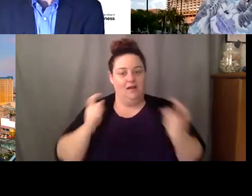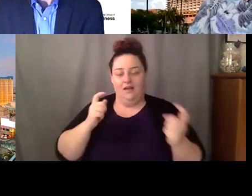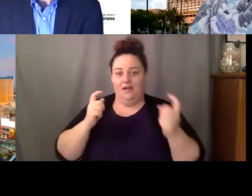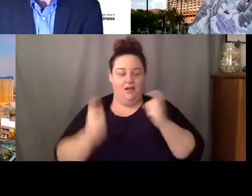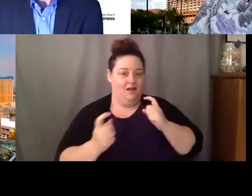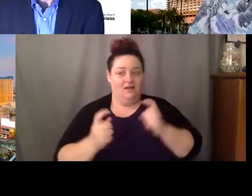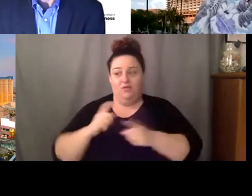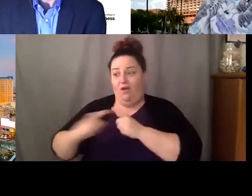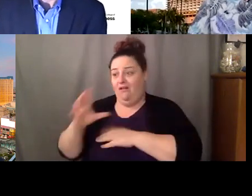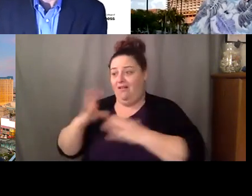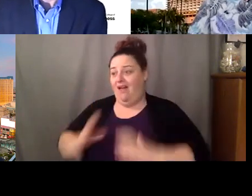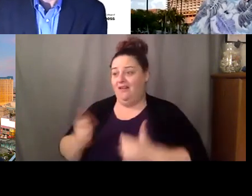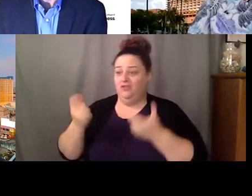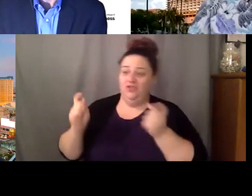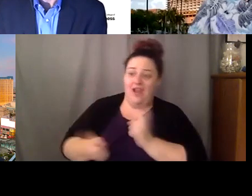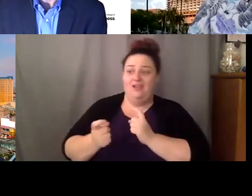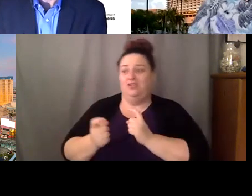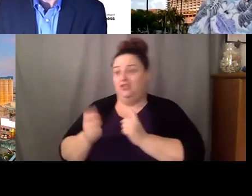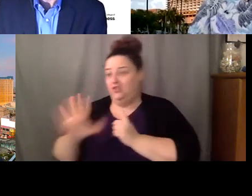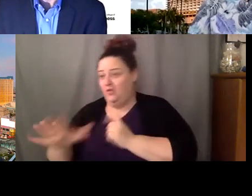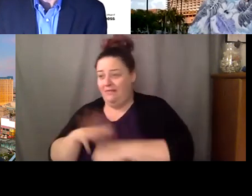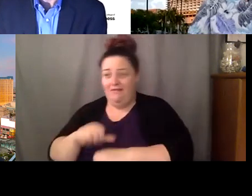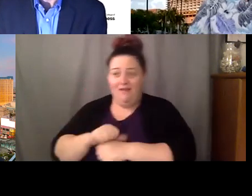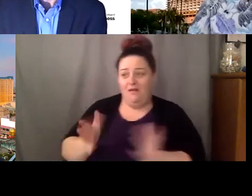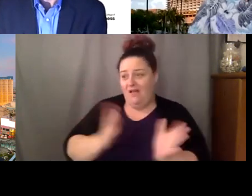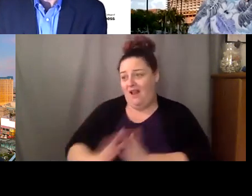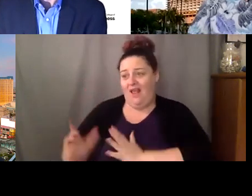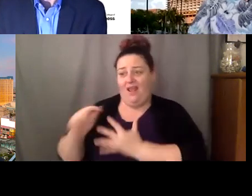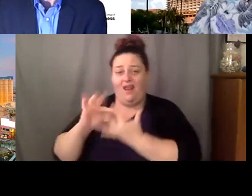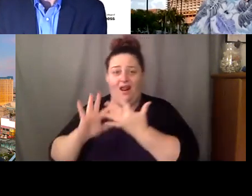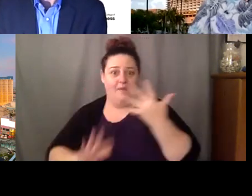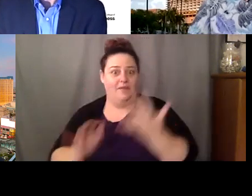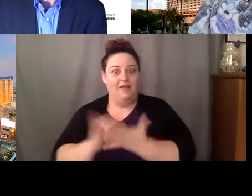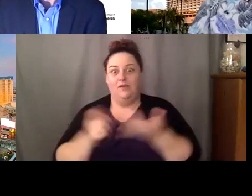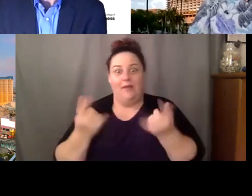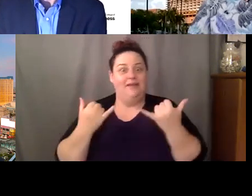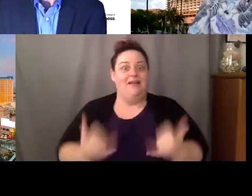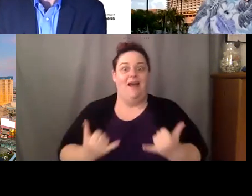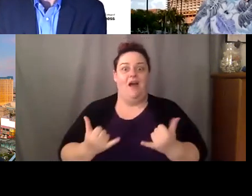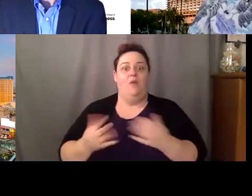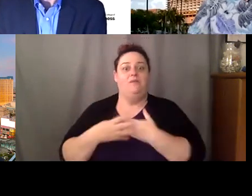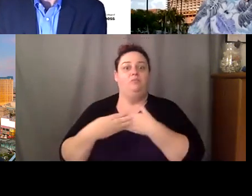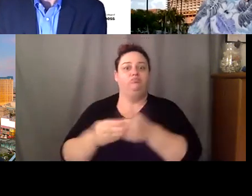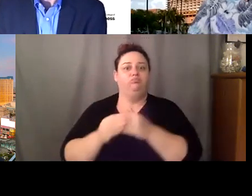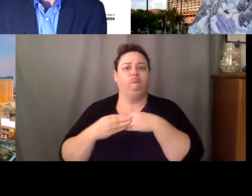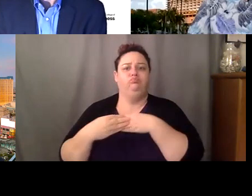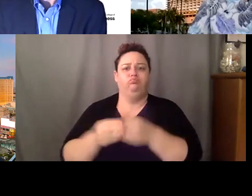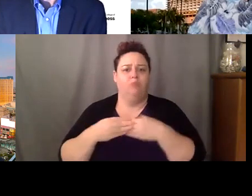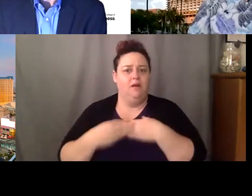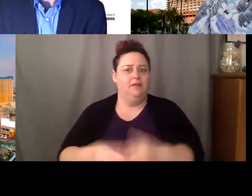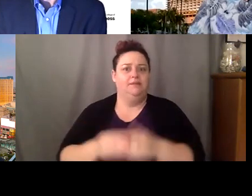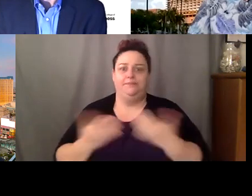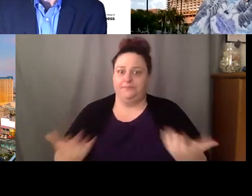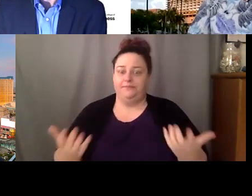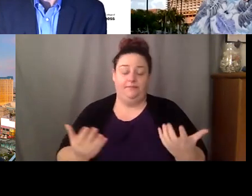clients and try to rebook and try and move the needle. But that's the business we're in right now. And, you know, it's very fluid, but you know, at